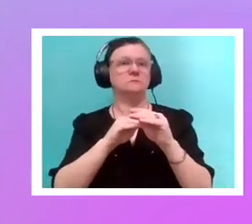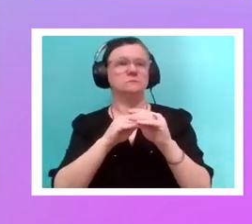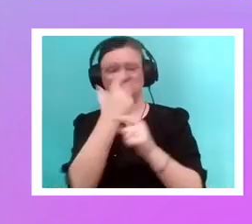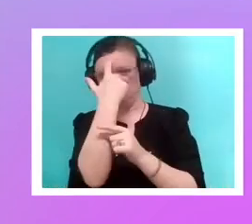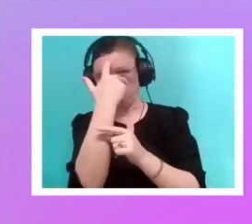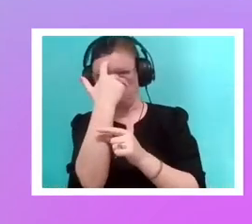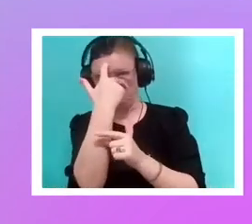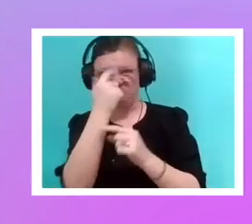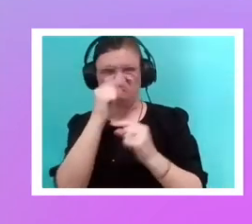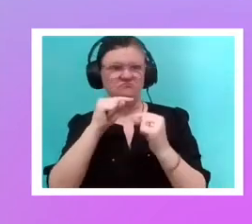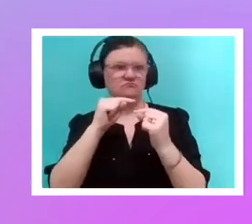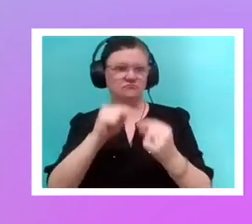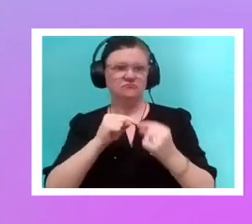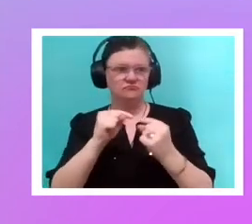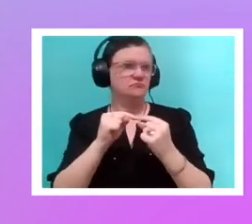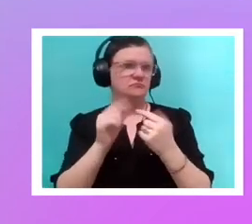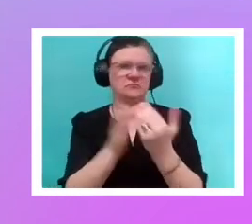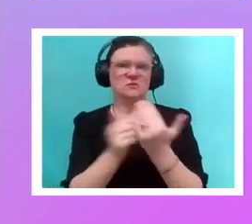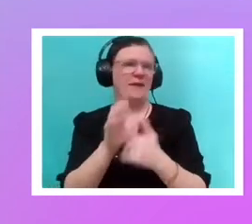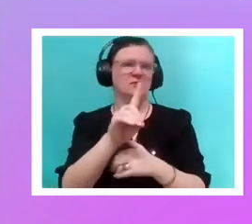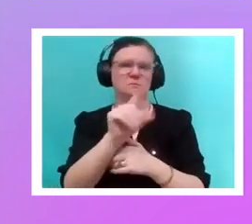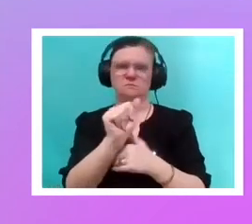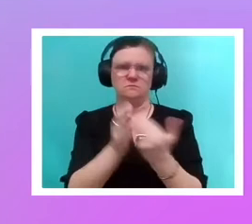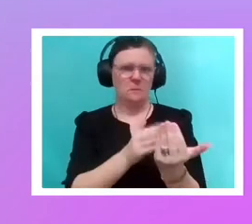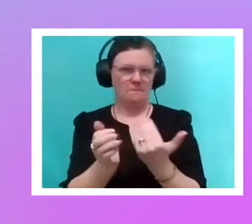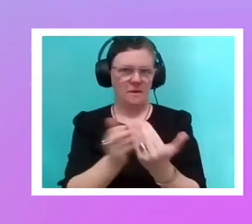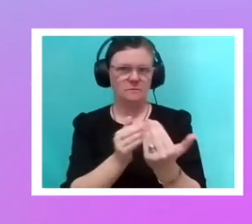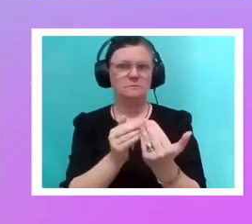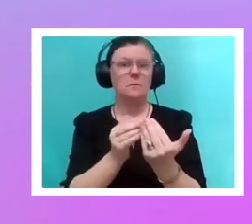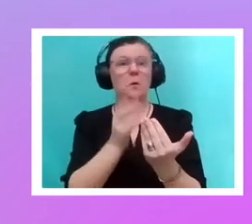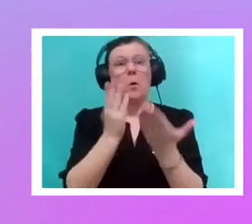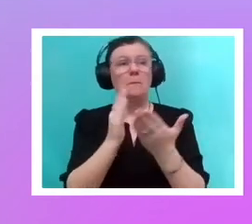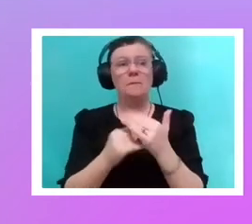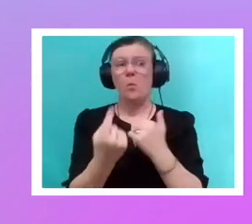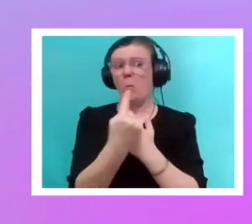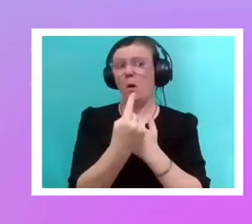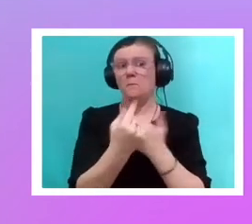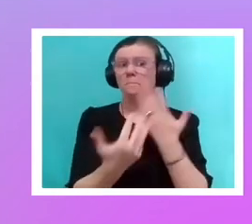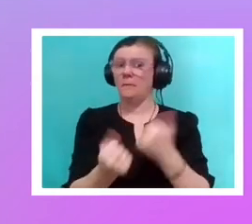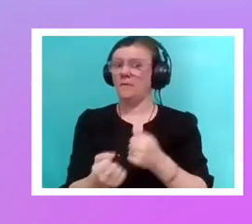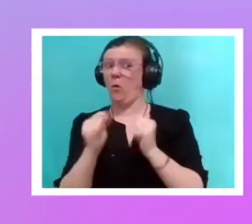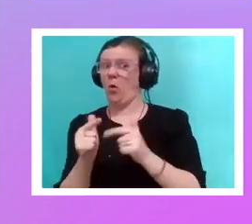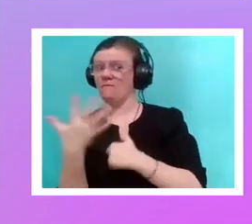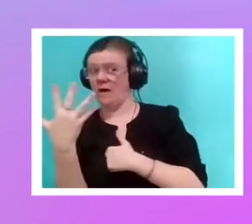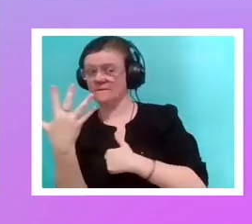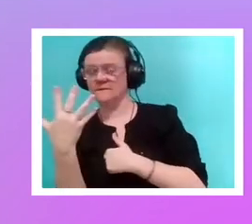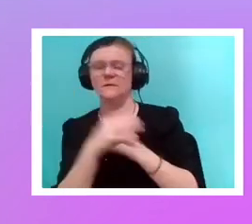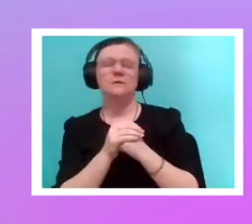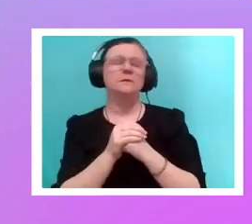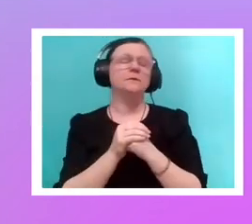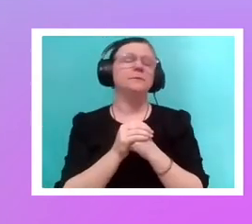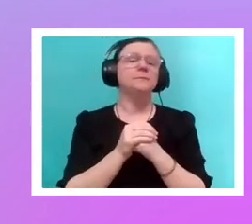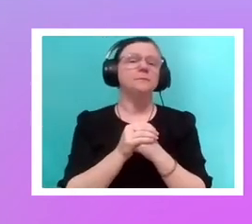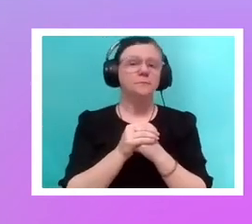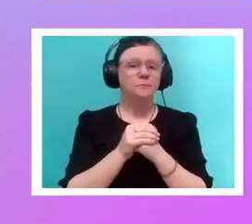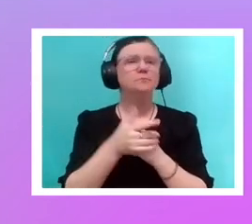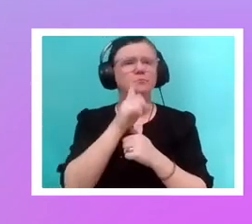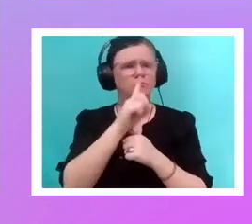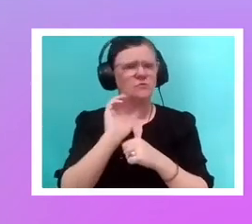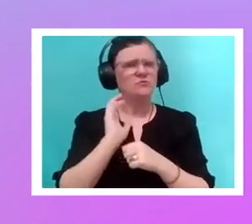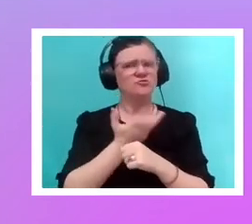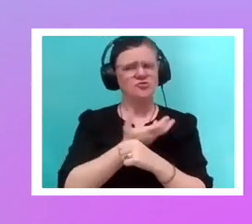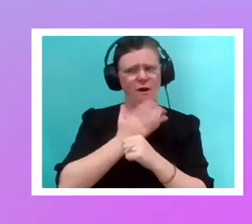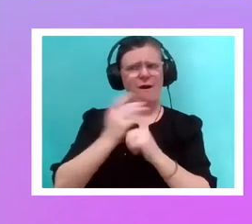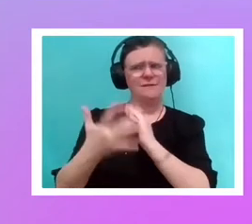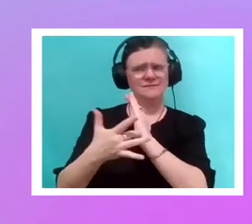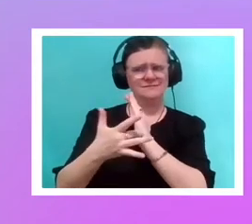speech, motor, or cognitive, or it could be a combination of them. So for example, this means we must make sure that you don't need to